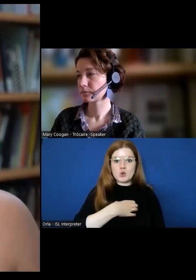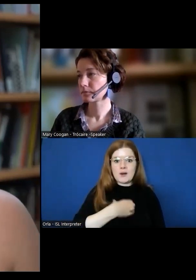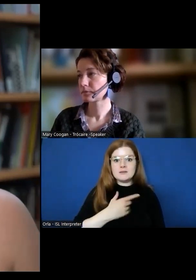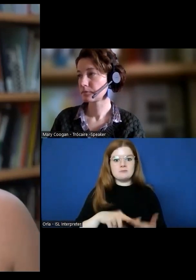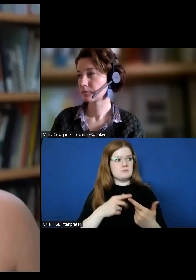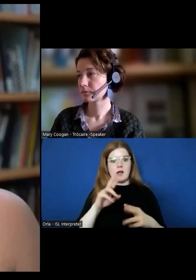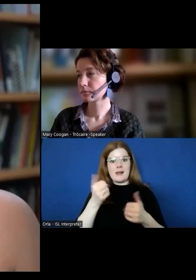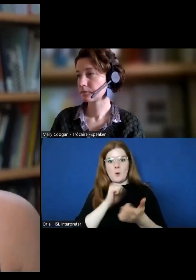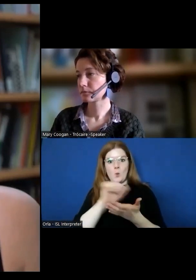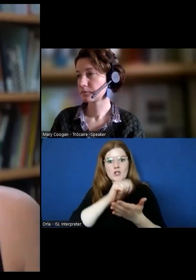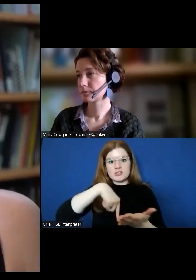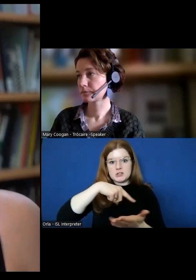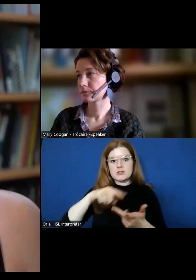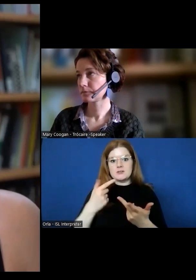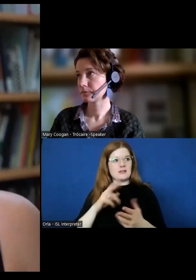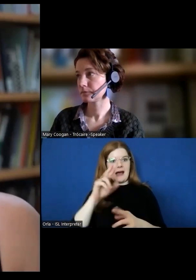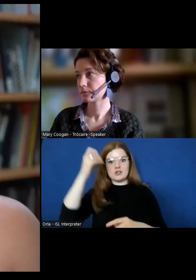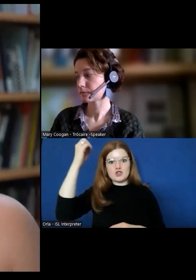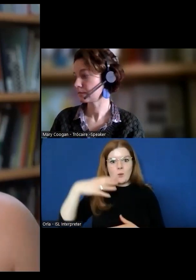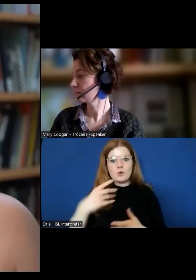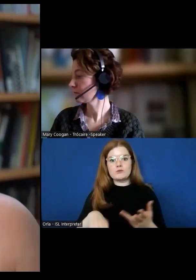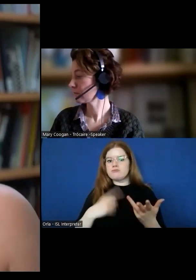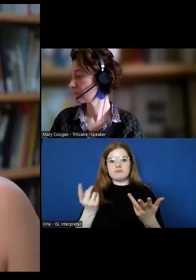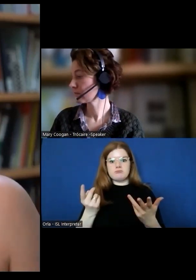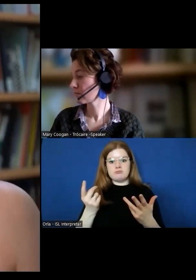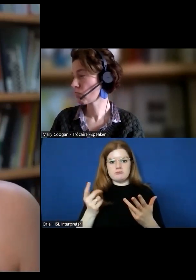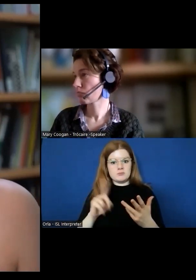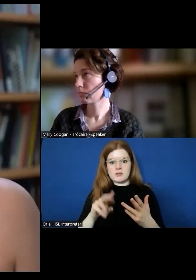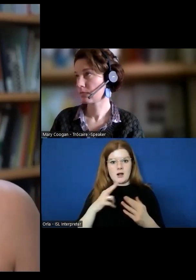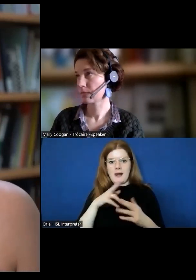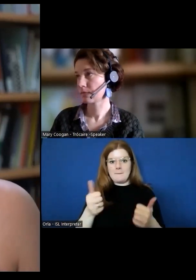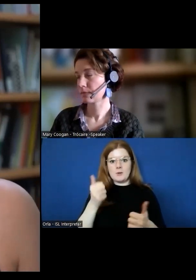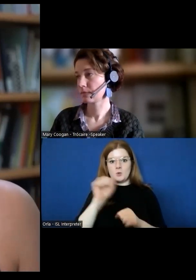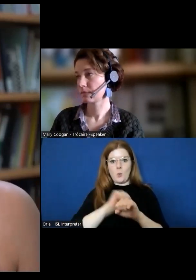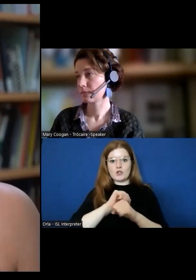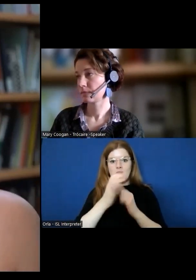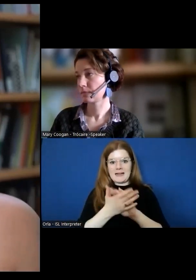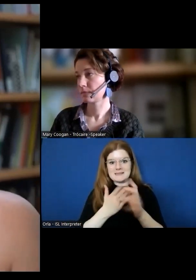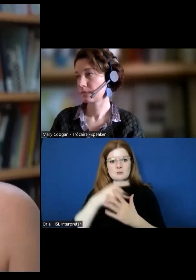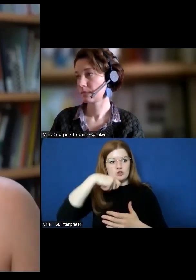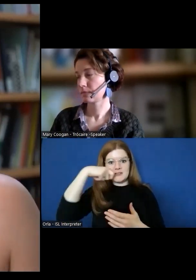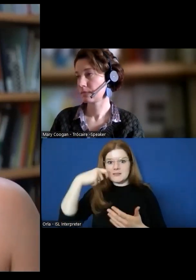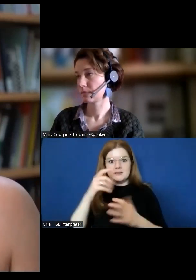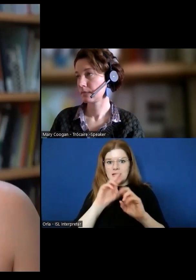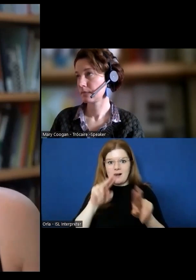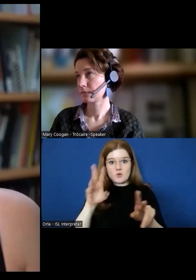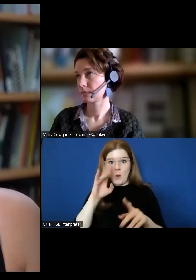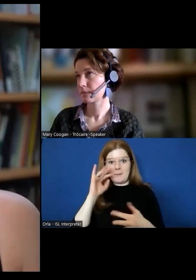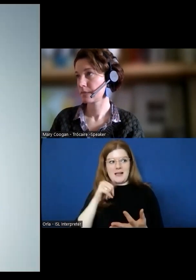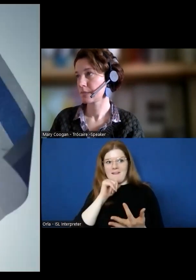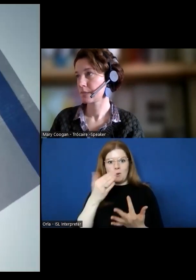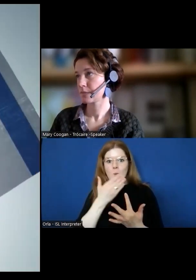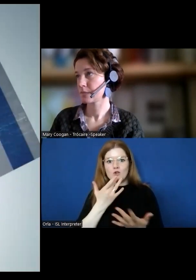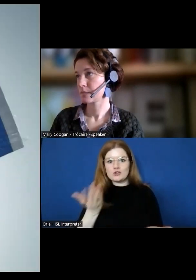able to wash your dishes, not being able to take a shower, not being able to wash your hands or brush your teeth because you don't have